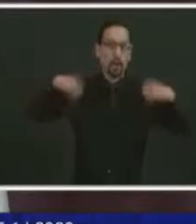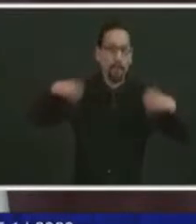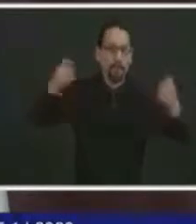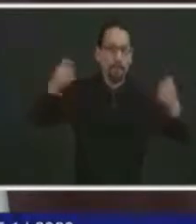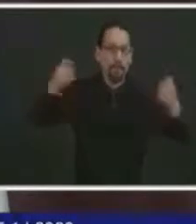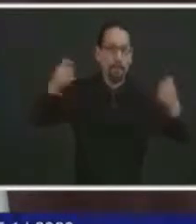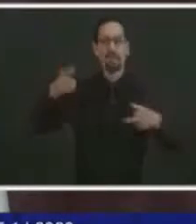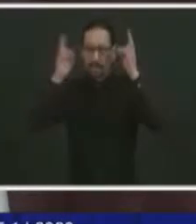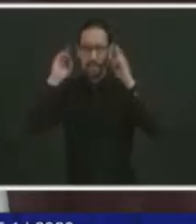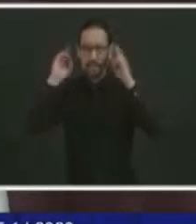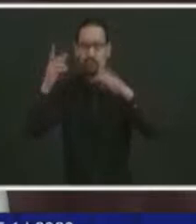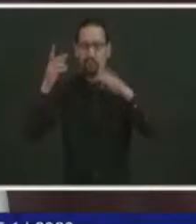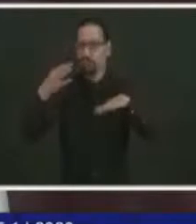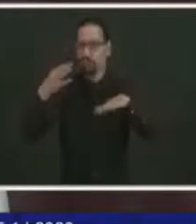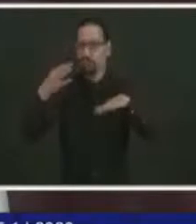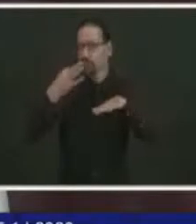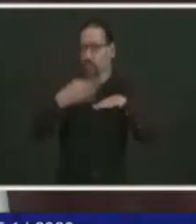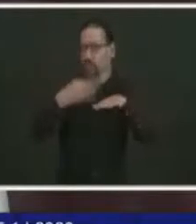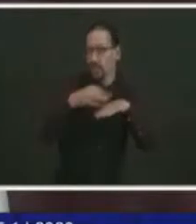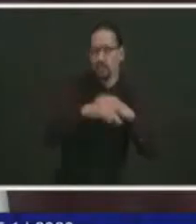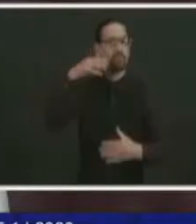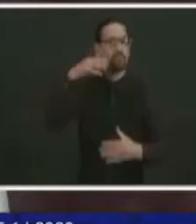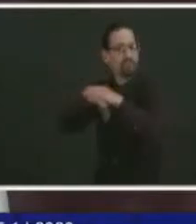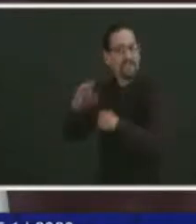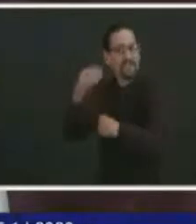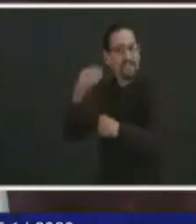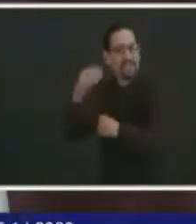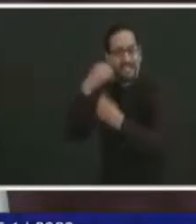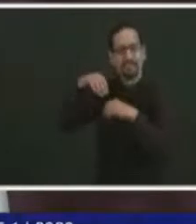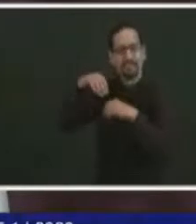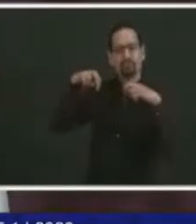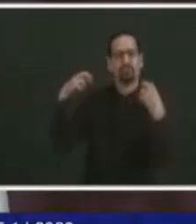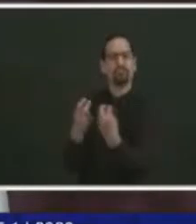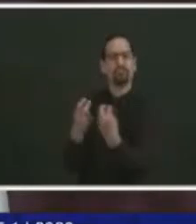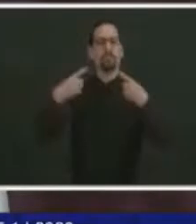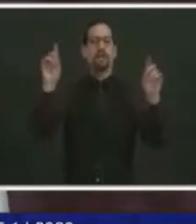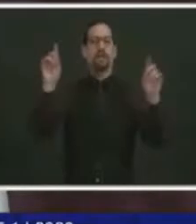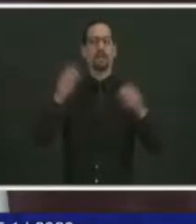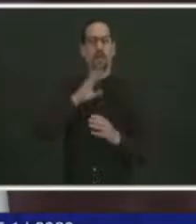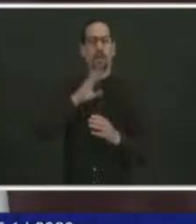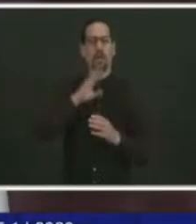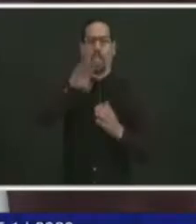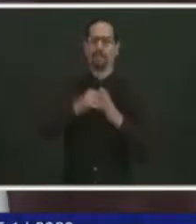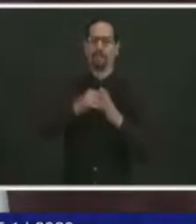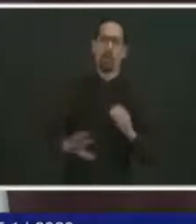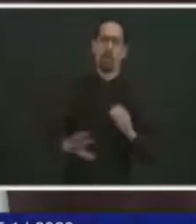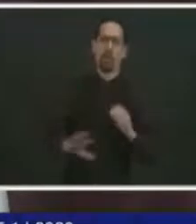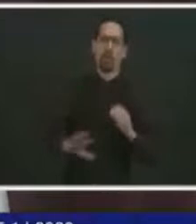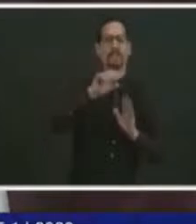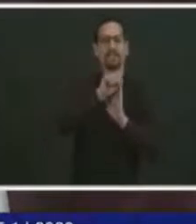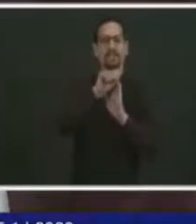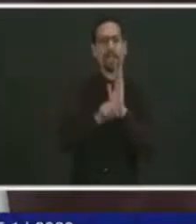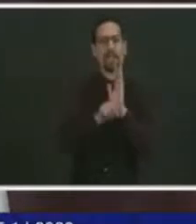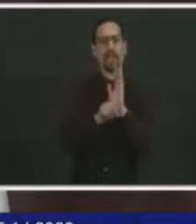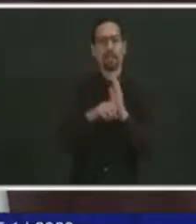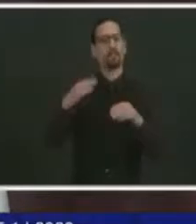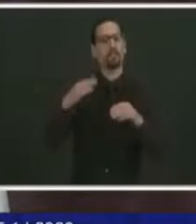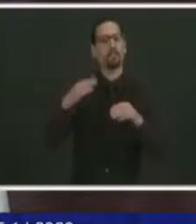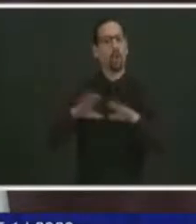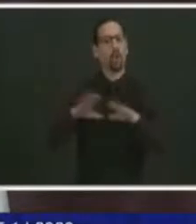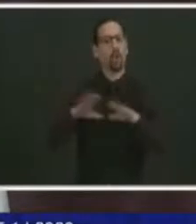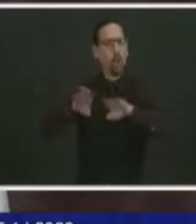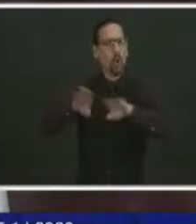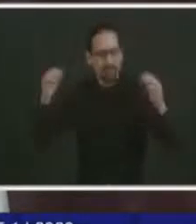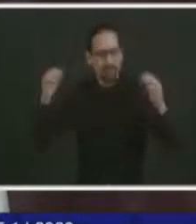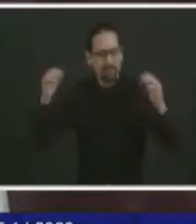back up today. All the state beaches are open for business. All the state parks are open for business.